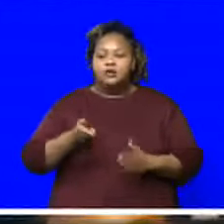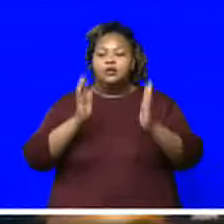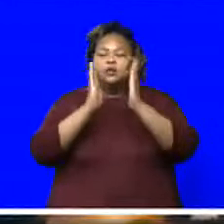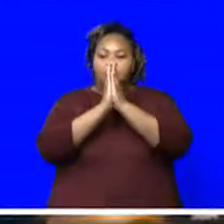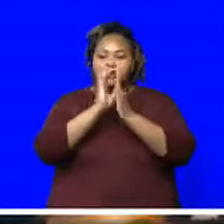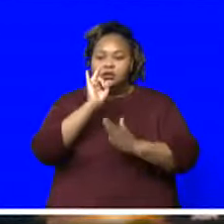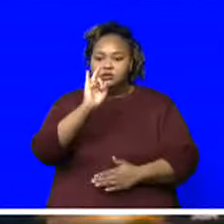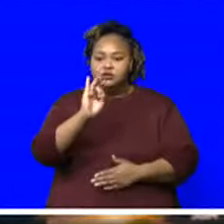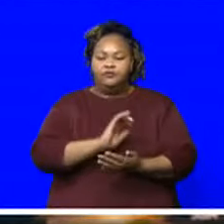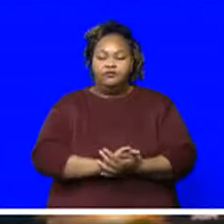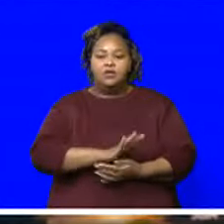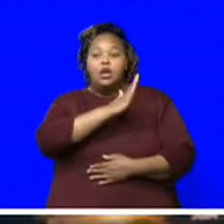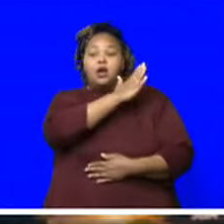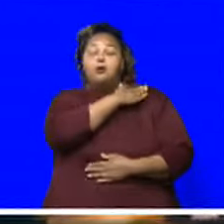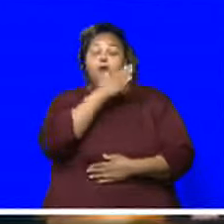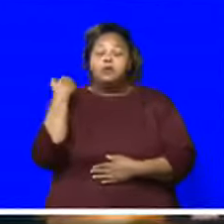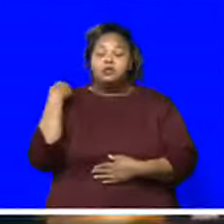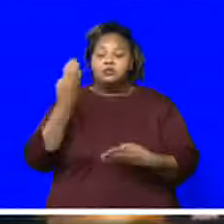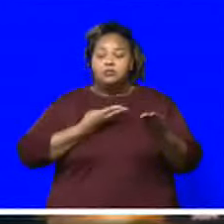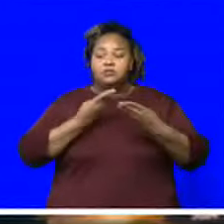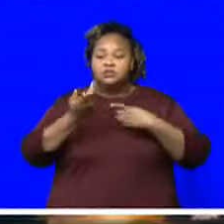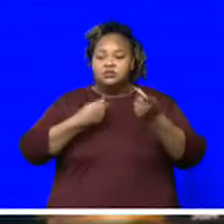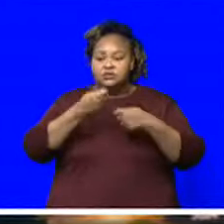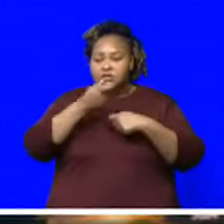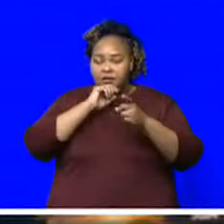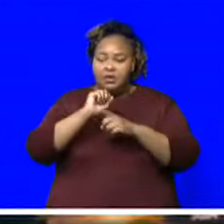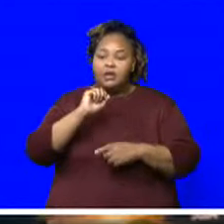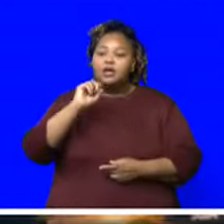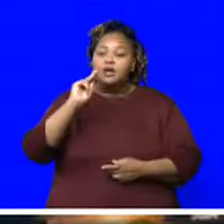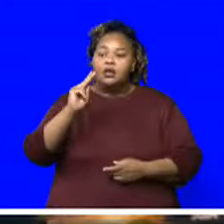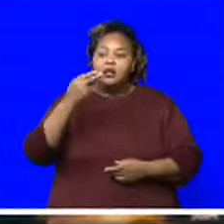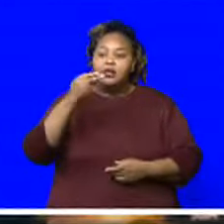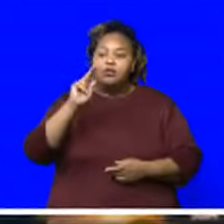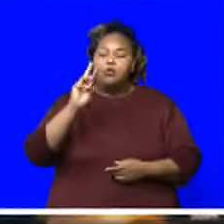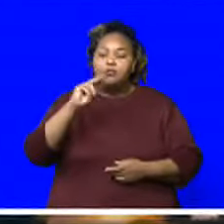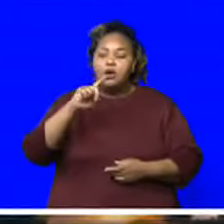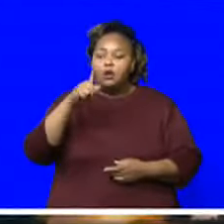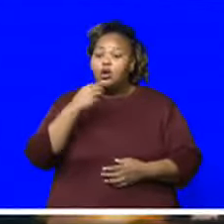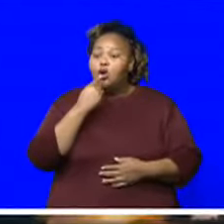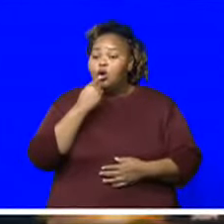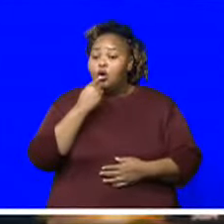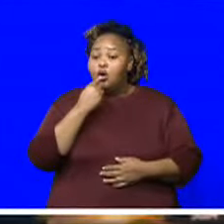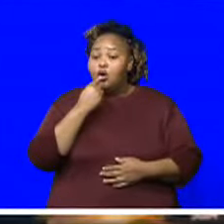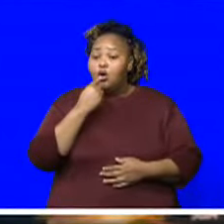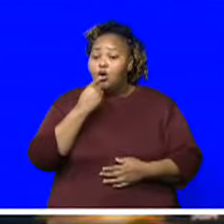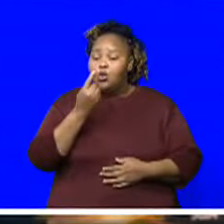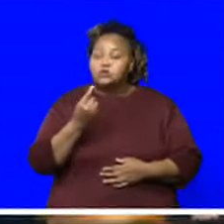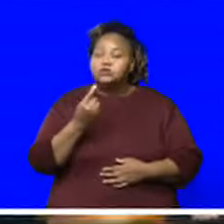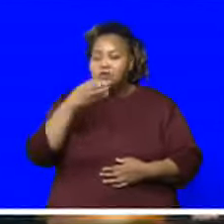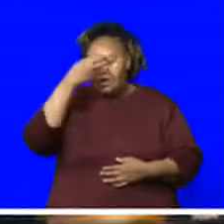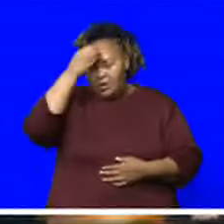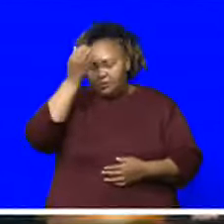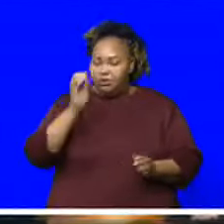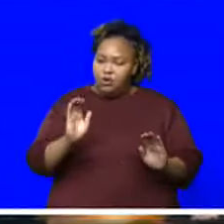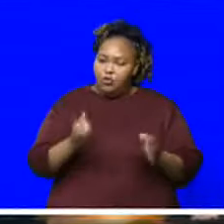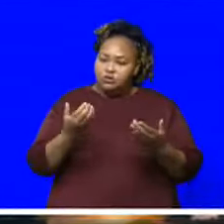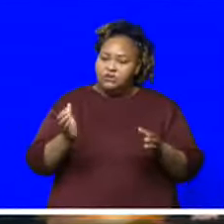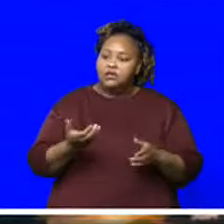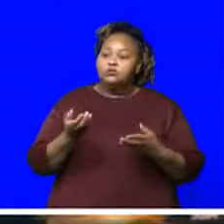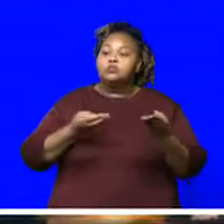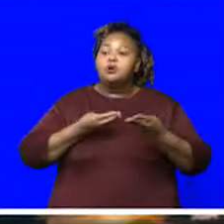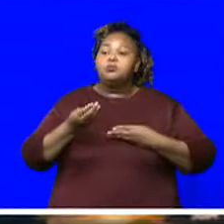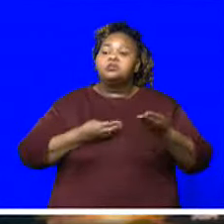of Commerce, Industry and Trade Mangoba Khumalo says government encourages companies to export to other countries. Khumalo has said this during the